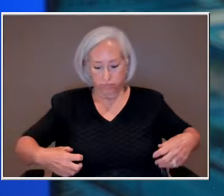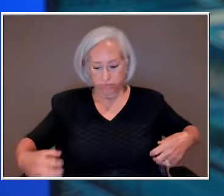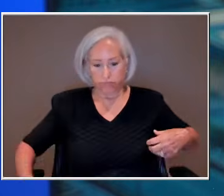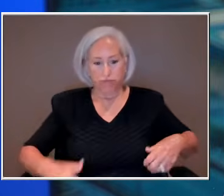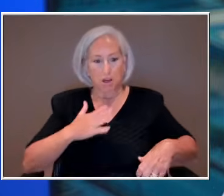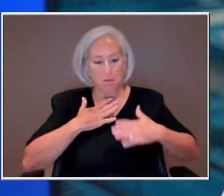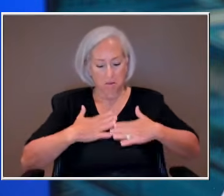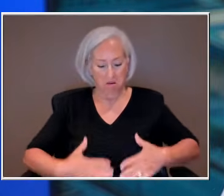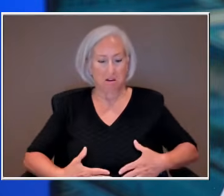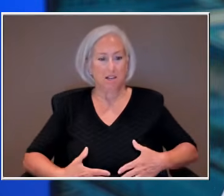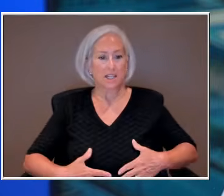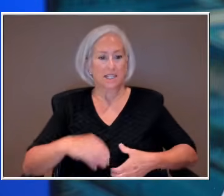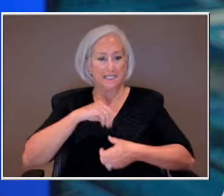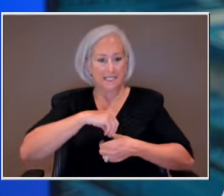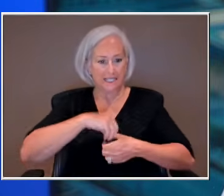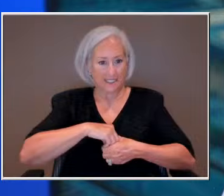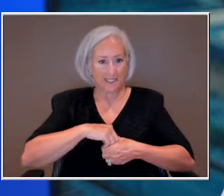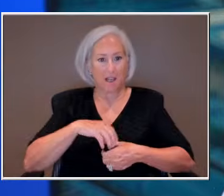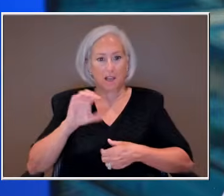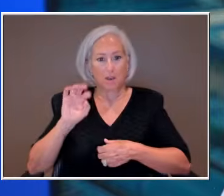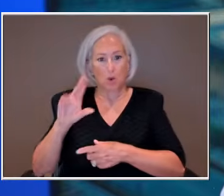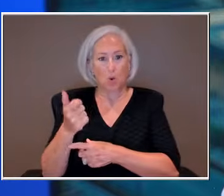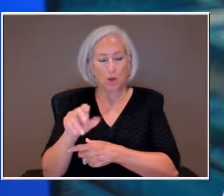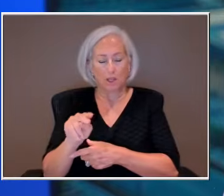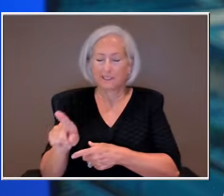organs. So he was really sick.